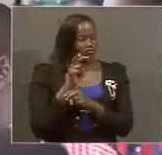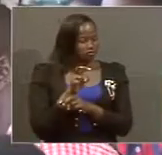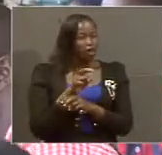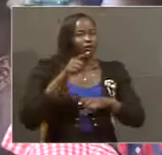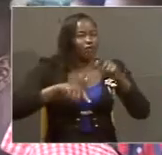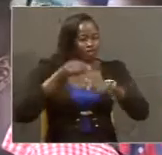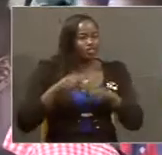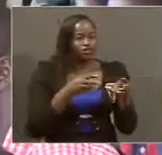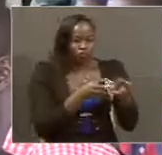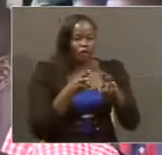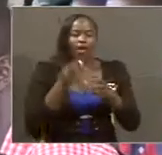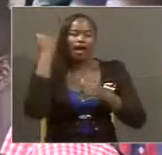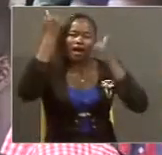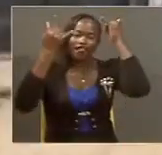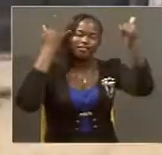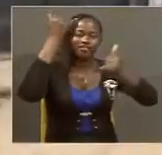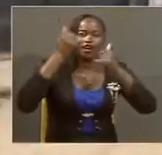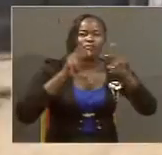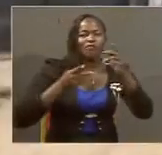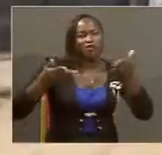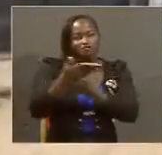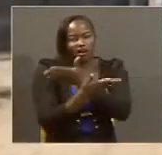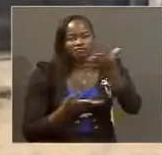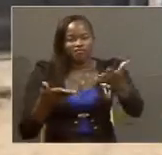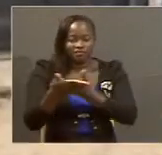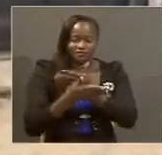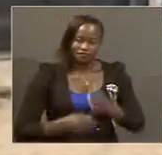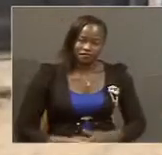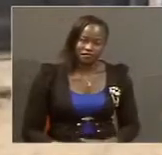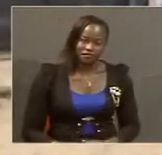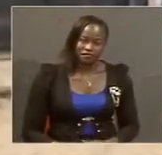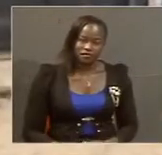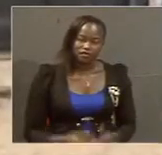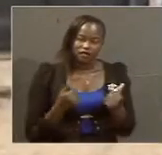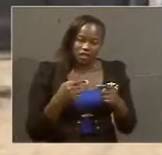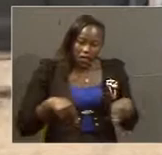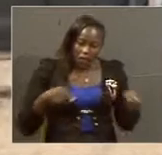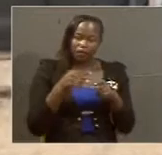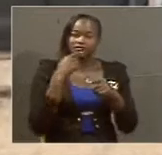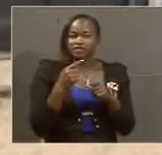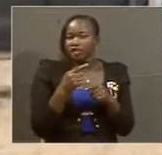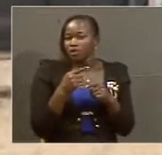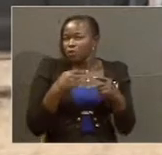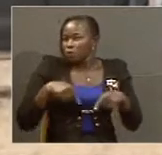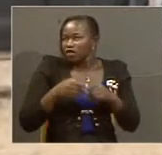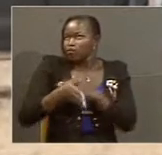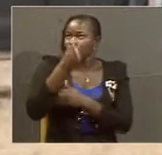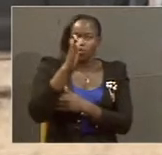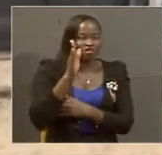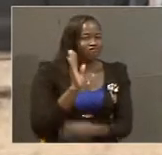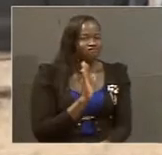a contest of ideas. For us, we said, please, for us, we are not God.